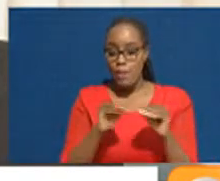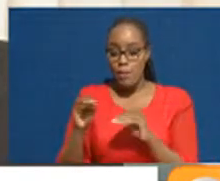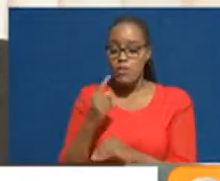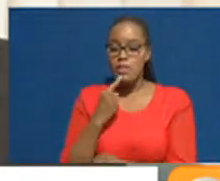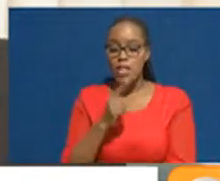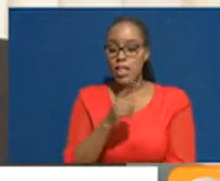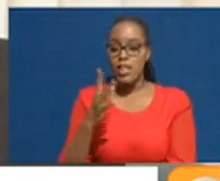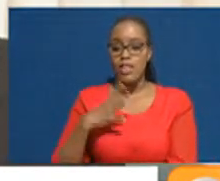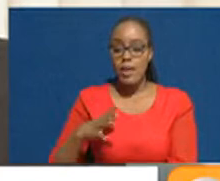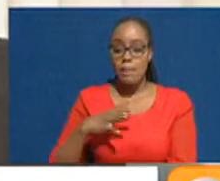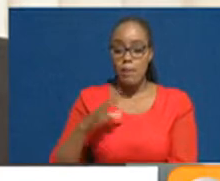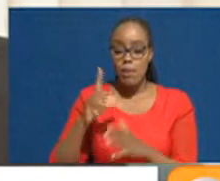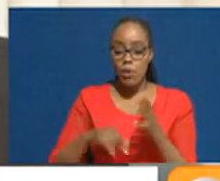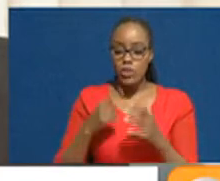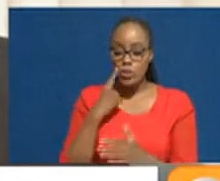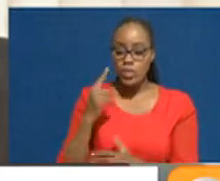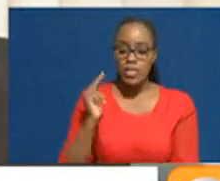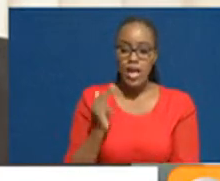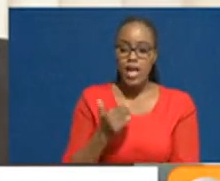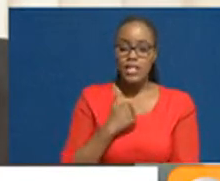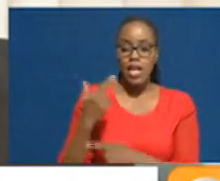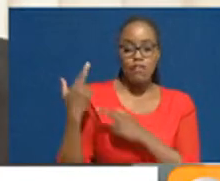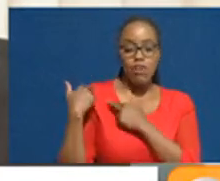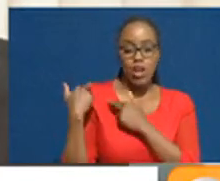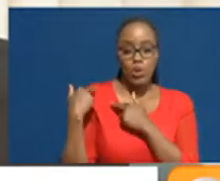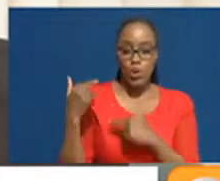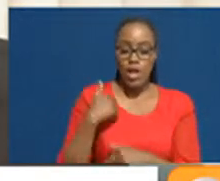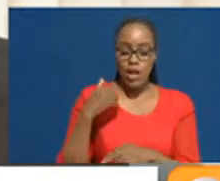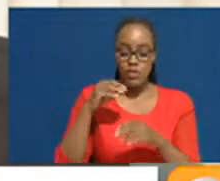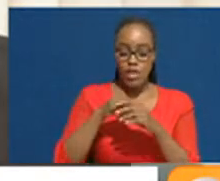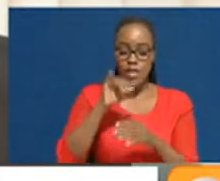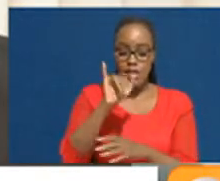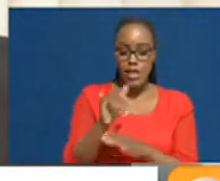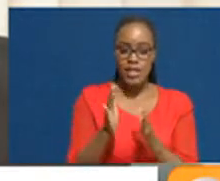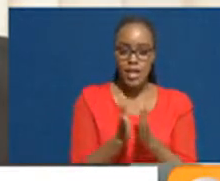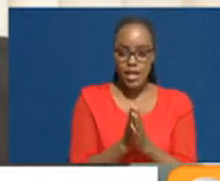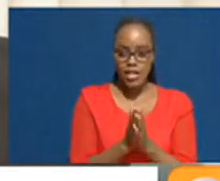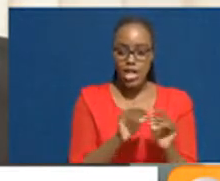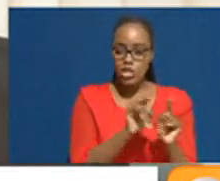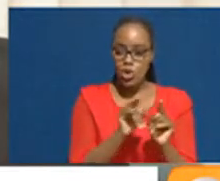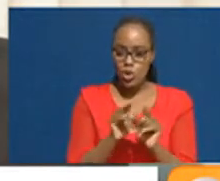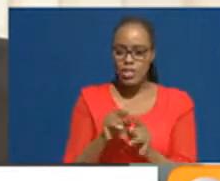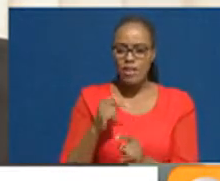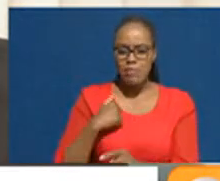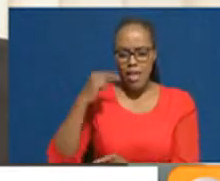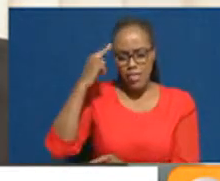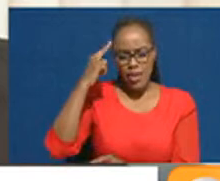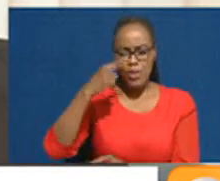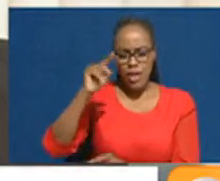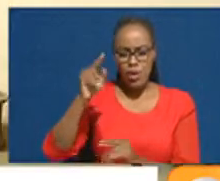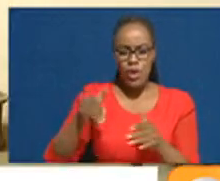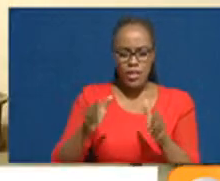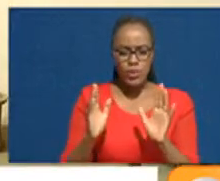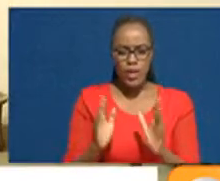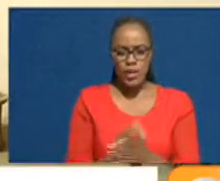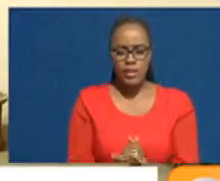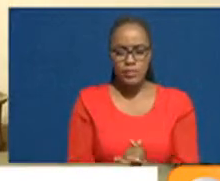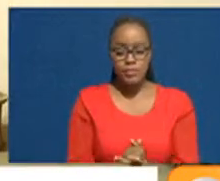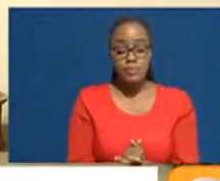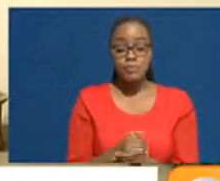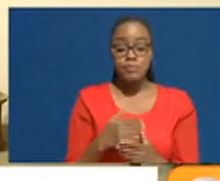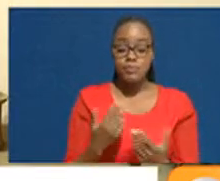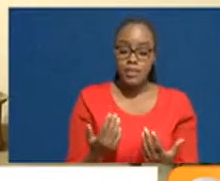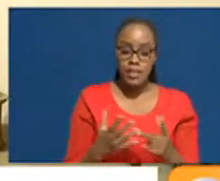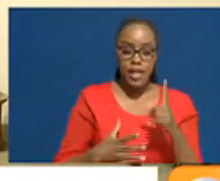telling people that, look, we also have a role to play in this. And I think we're in the right direction as a country. Despite